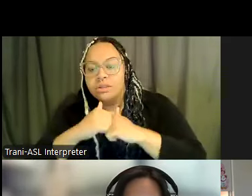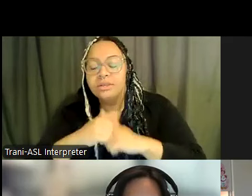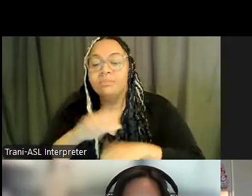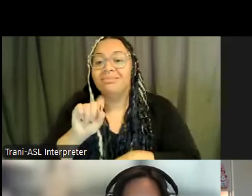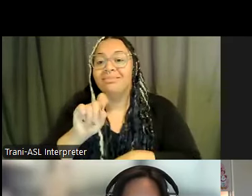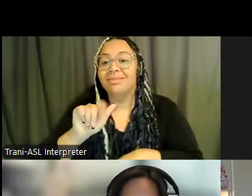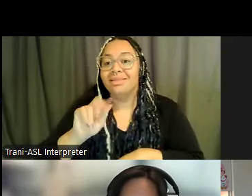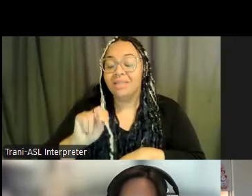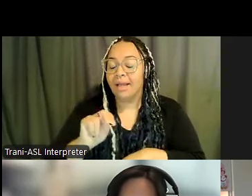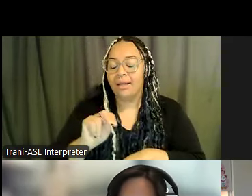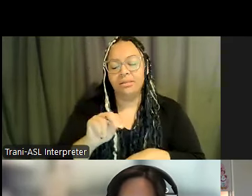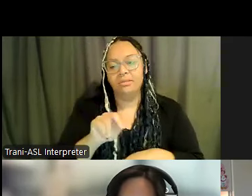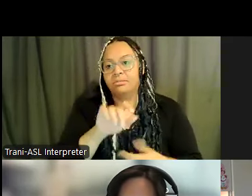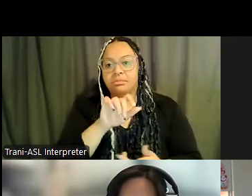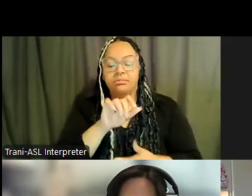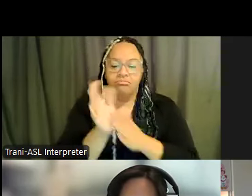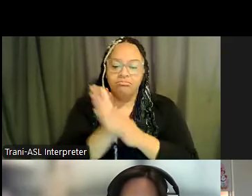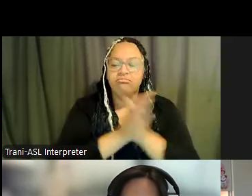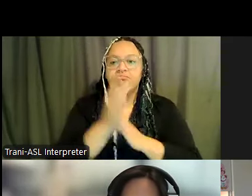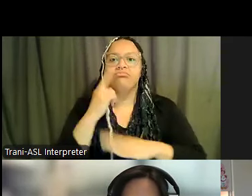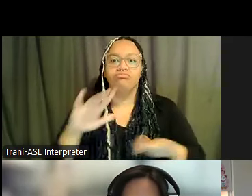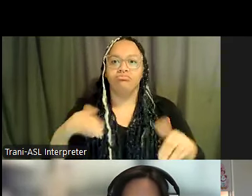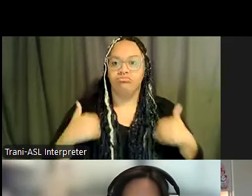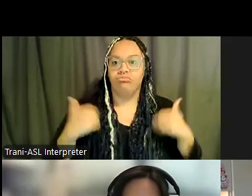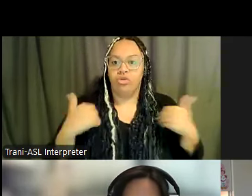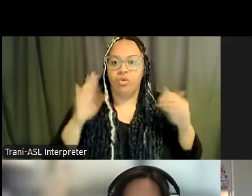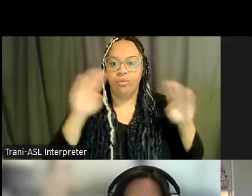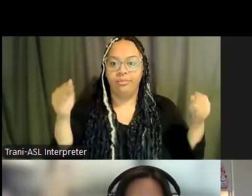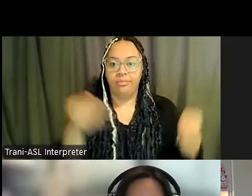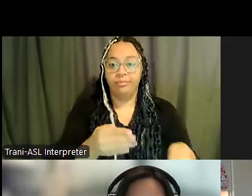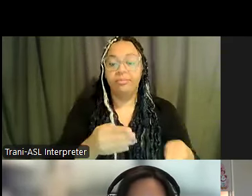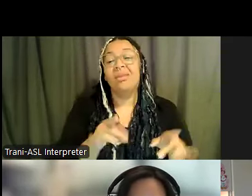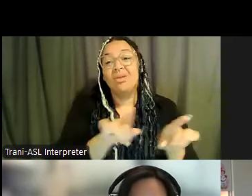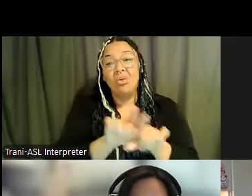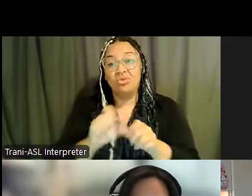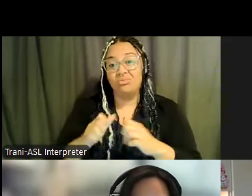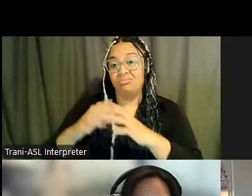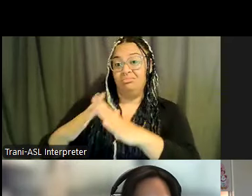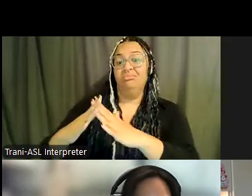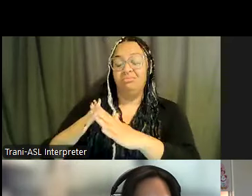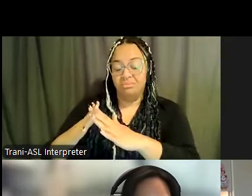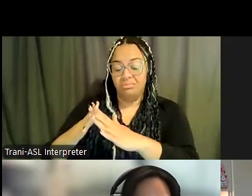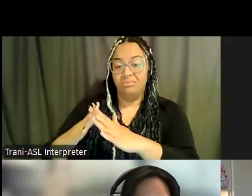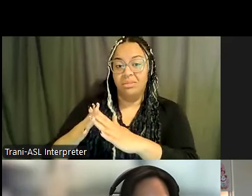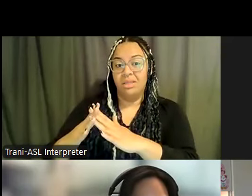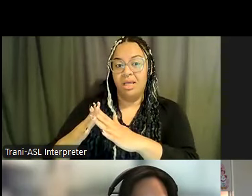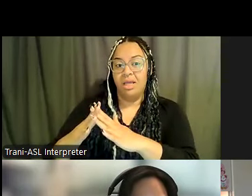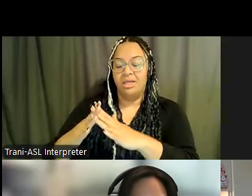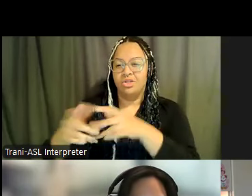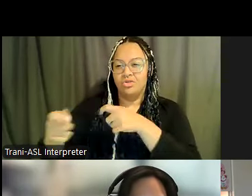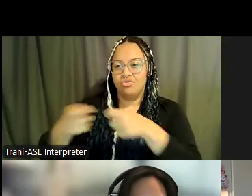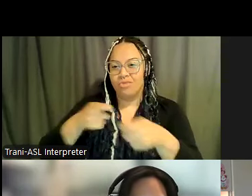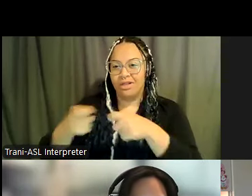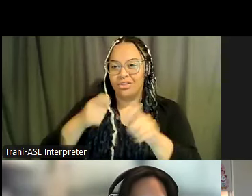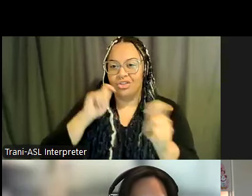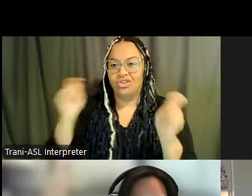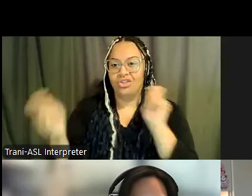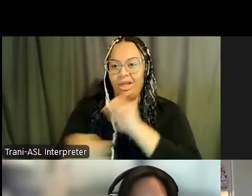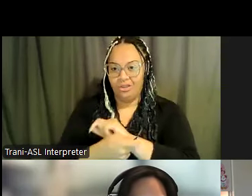for youth-focused suicide prevention and is the co-founder of the Directing Change program and film